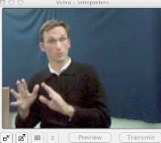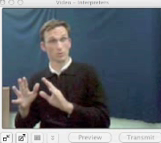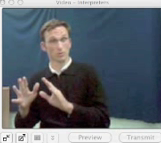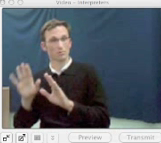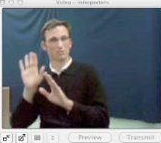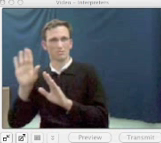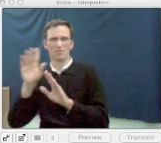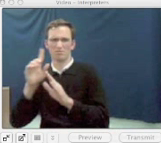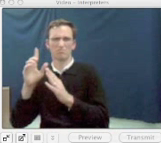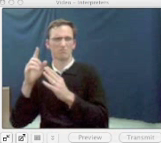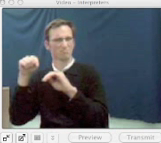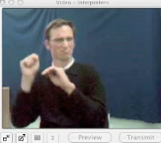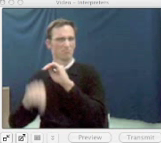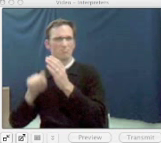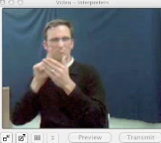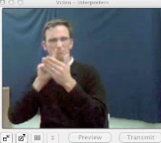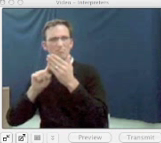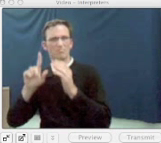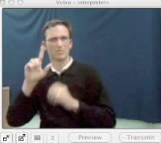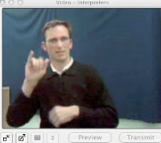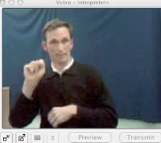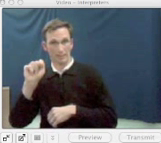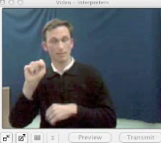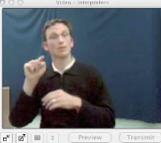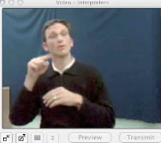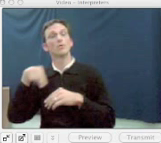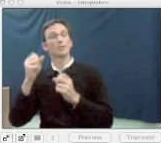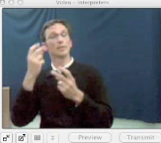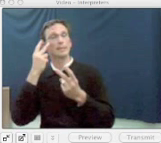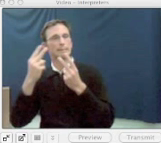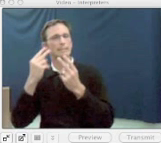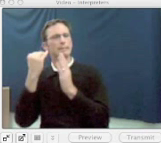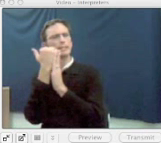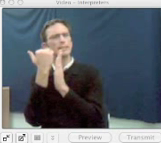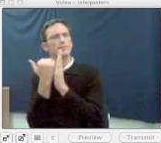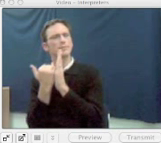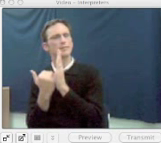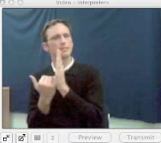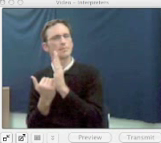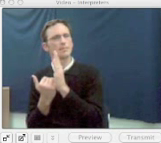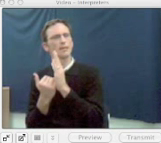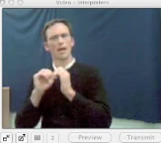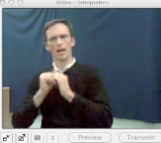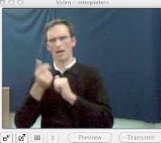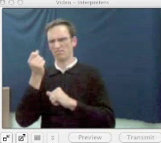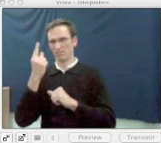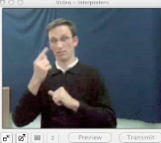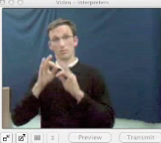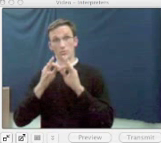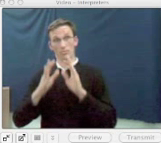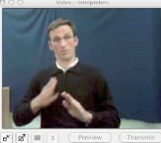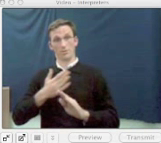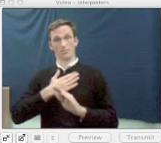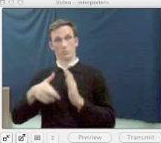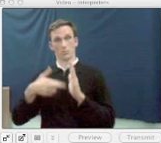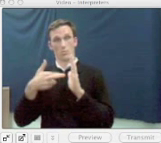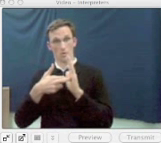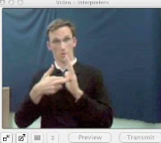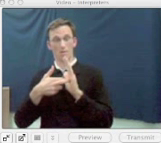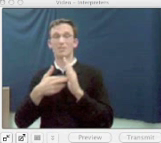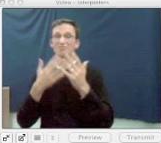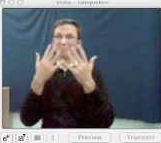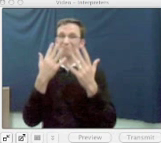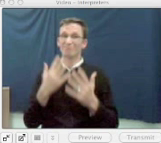where you see a listing of understanding the role of the interpreter. Now, unfortunately, in my view,